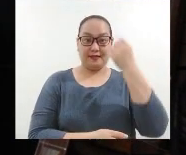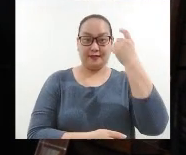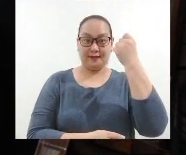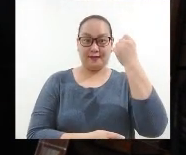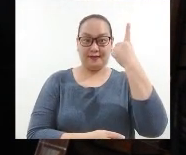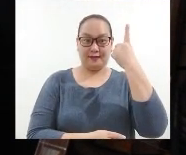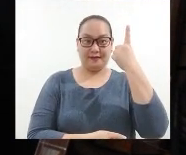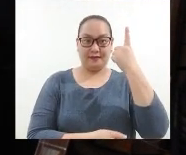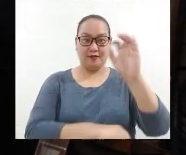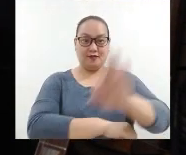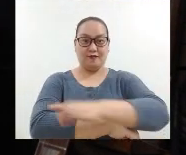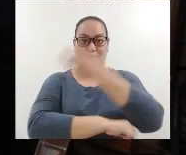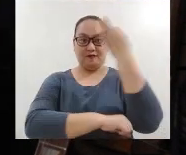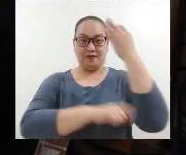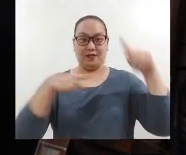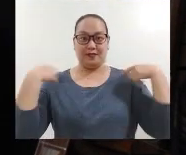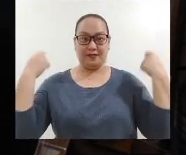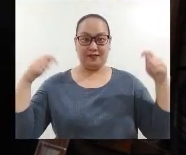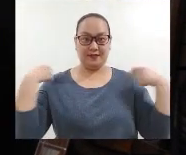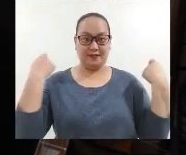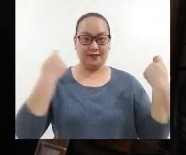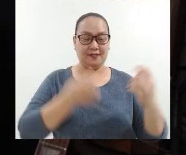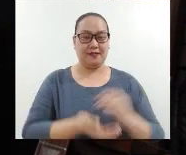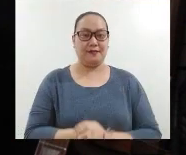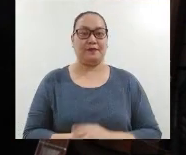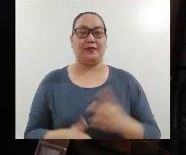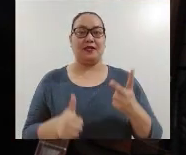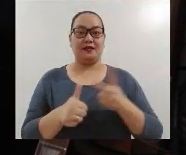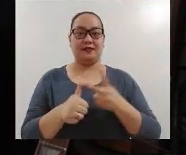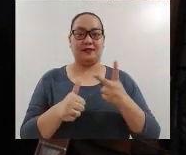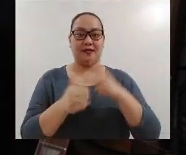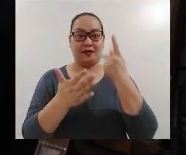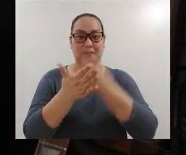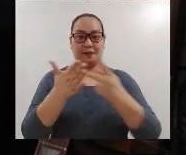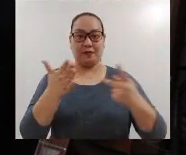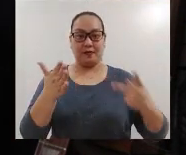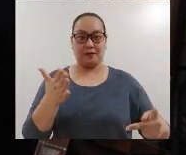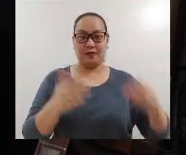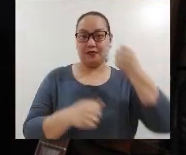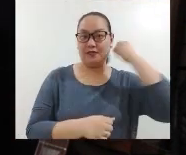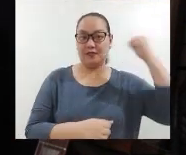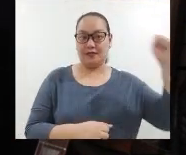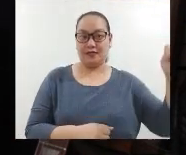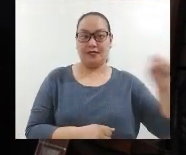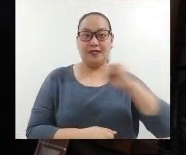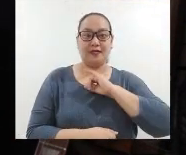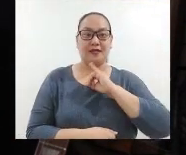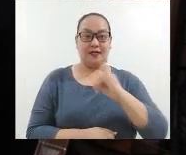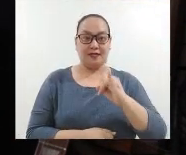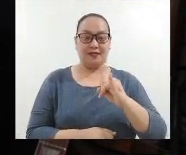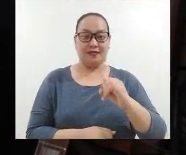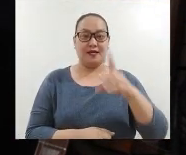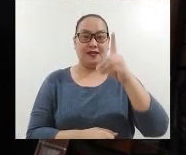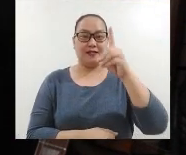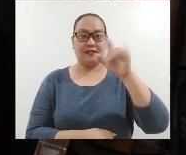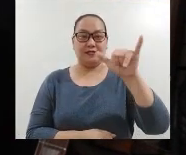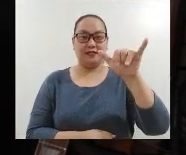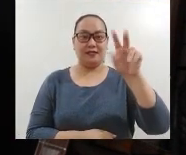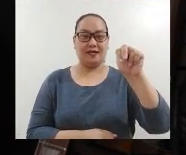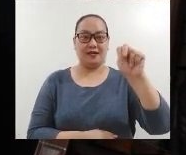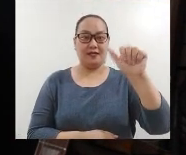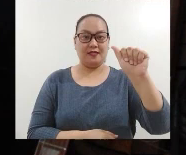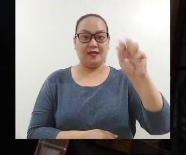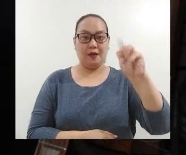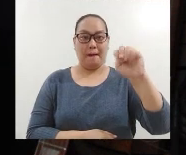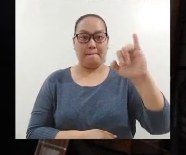Naiintindihan natin, Fernandino Teens? The second property of sound is dynamics. It came from the